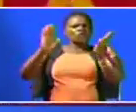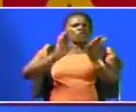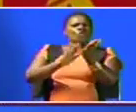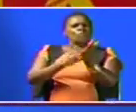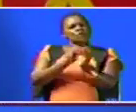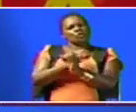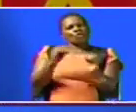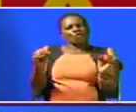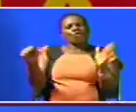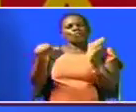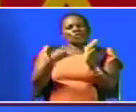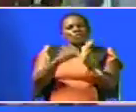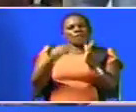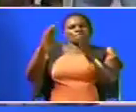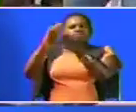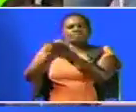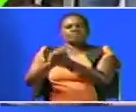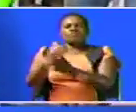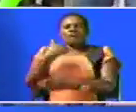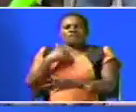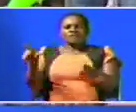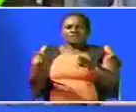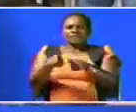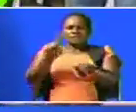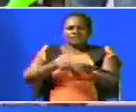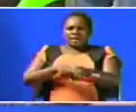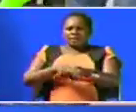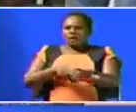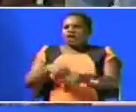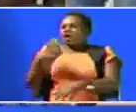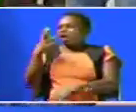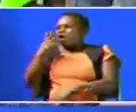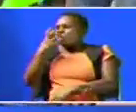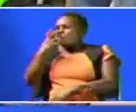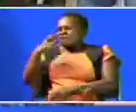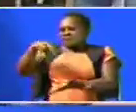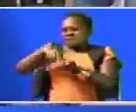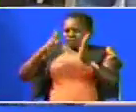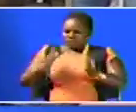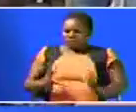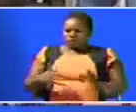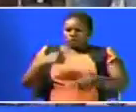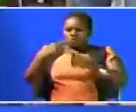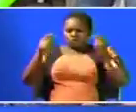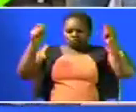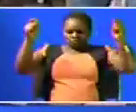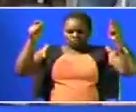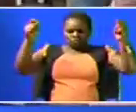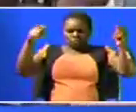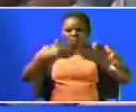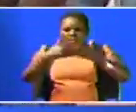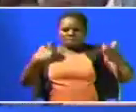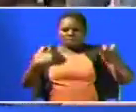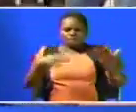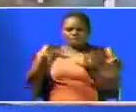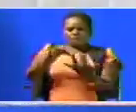on the differences that continue to haunt them. Meanwhile, aspirants seeking the ODM party ticket continued with their campaigns ahead of the